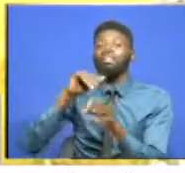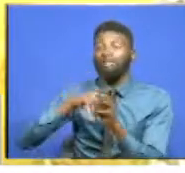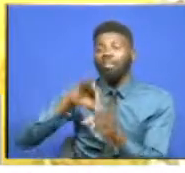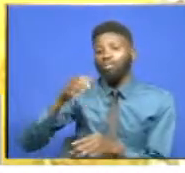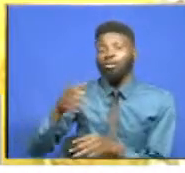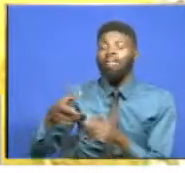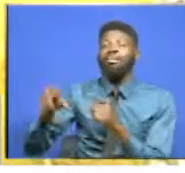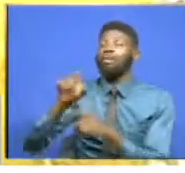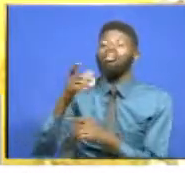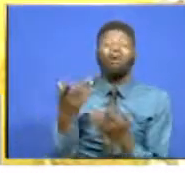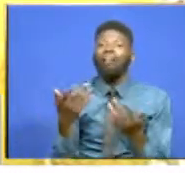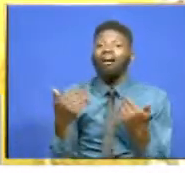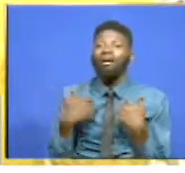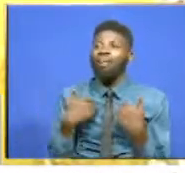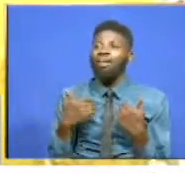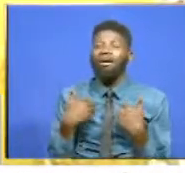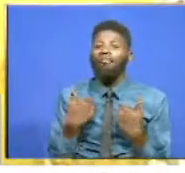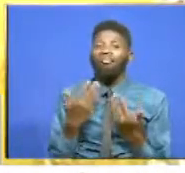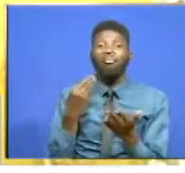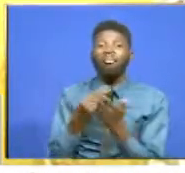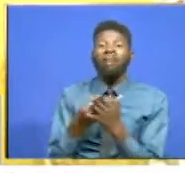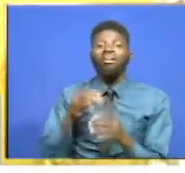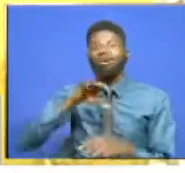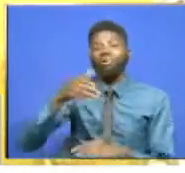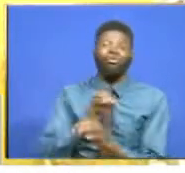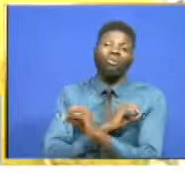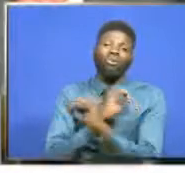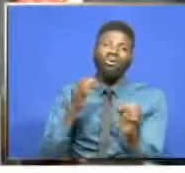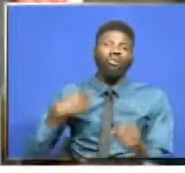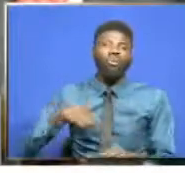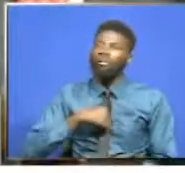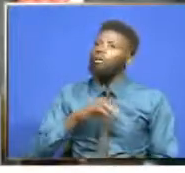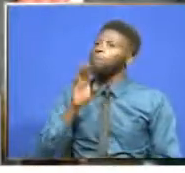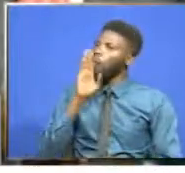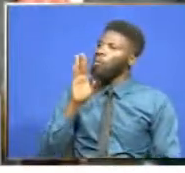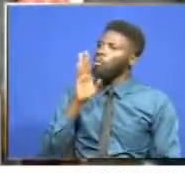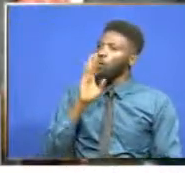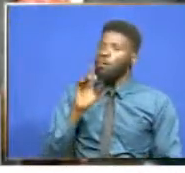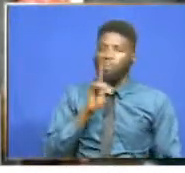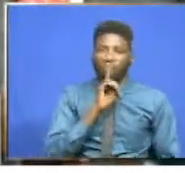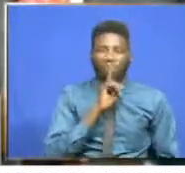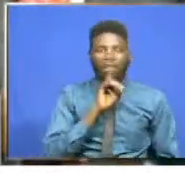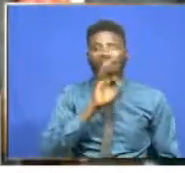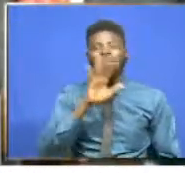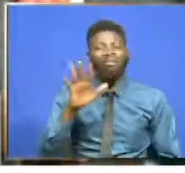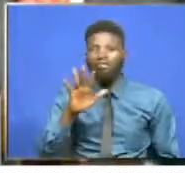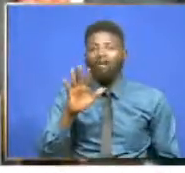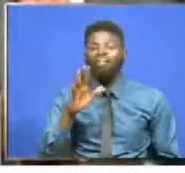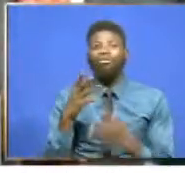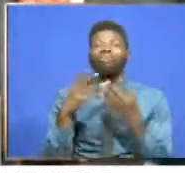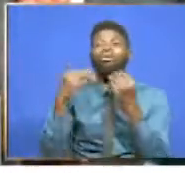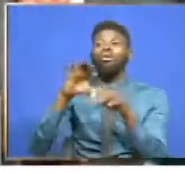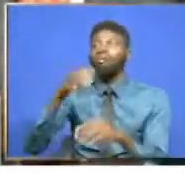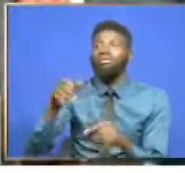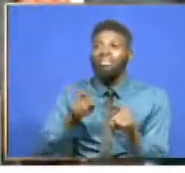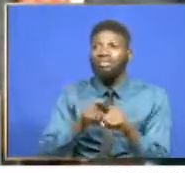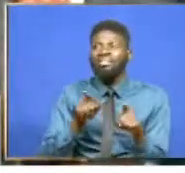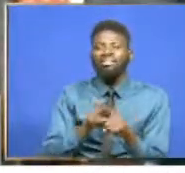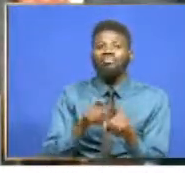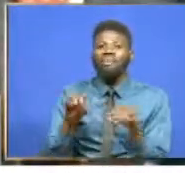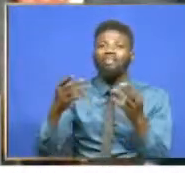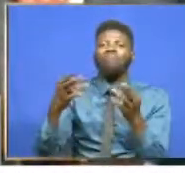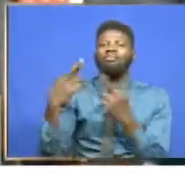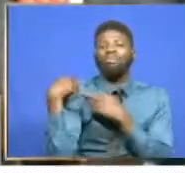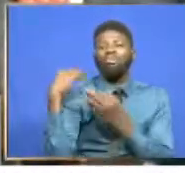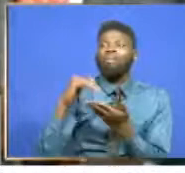So we are poor and we have to keep on borrowing. So the constitution so of Kenya. So even if you say that five goes to the county, they will be given more responsibilities. We are just still saying that